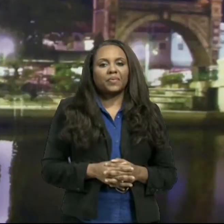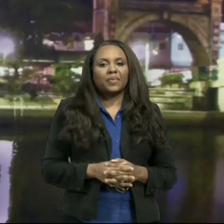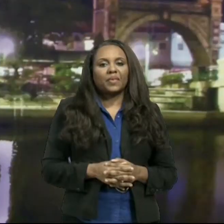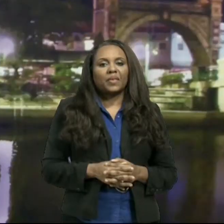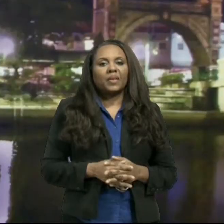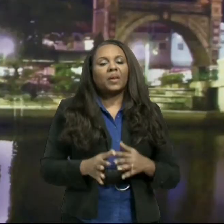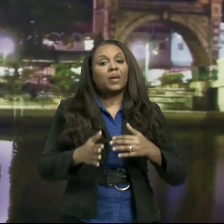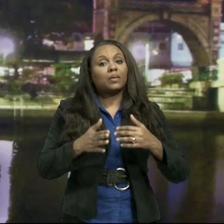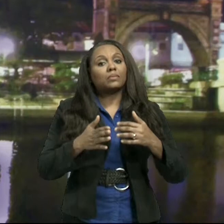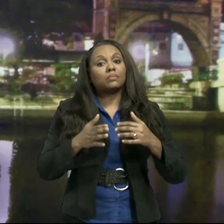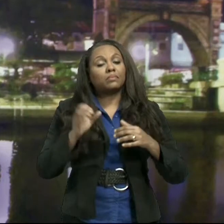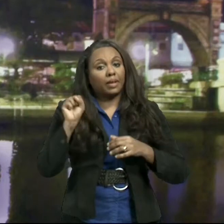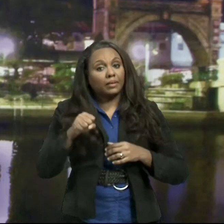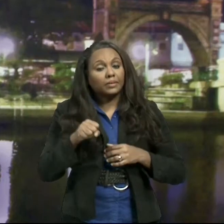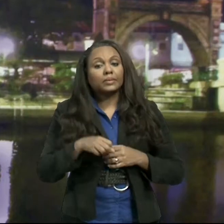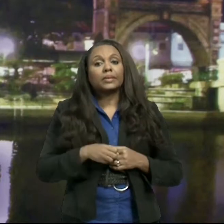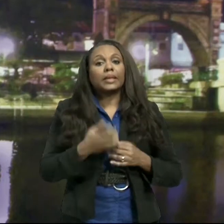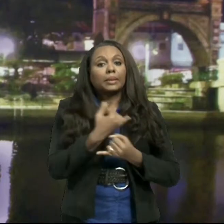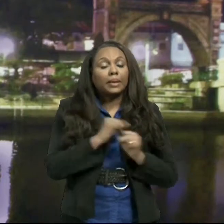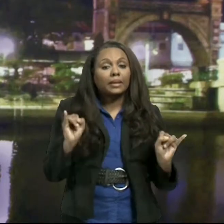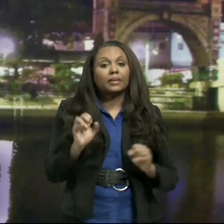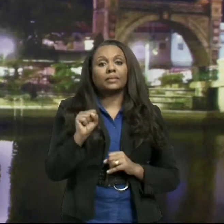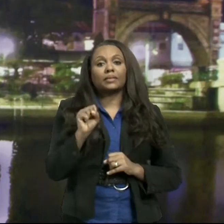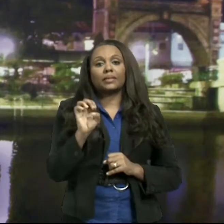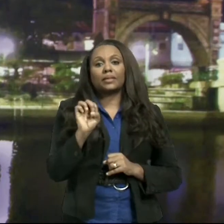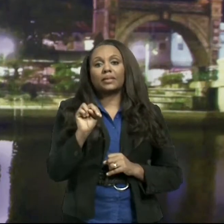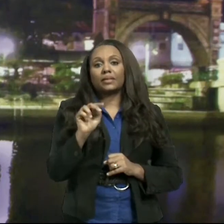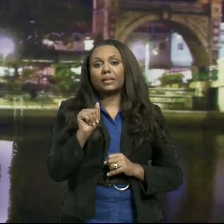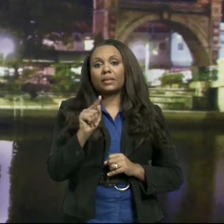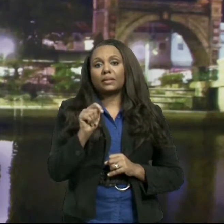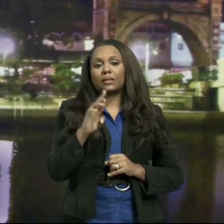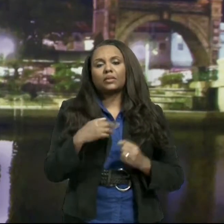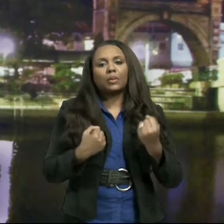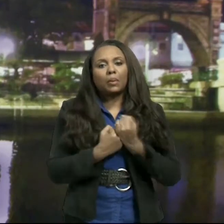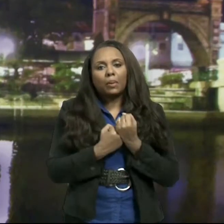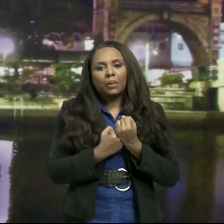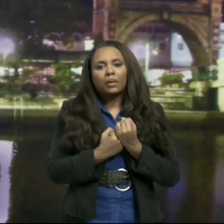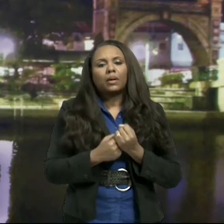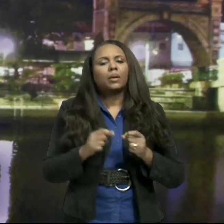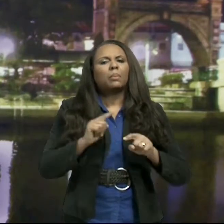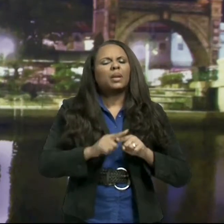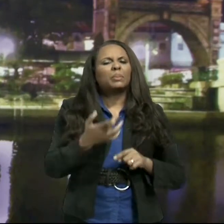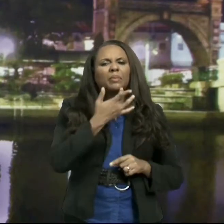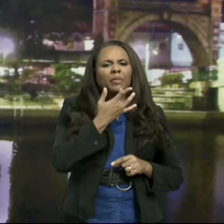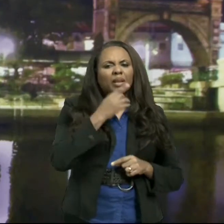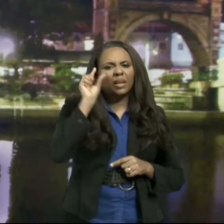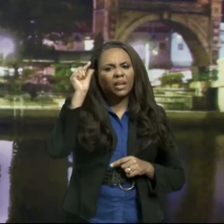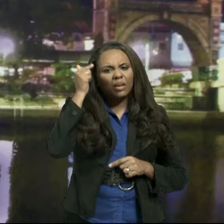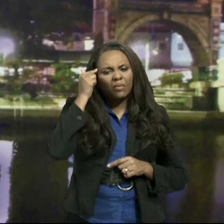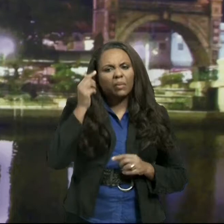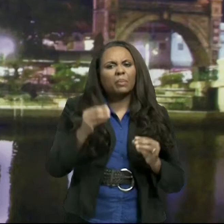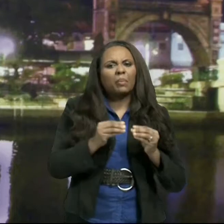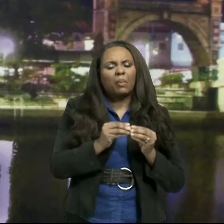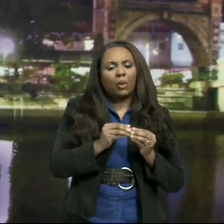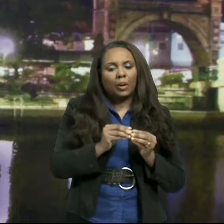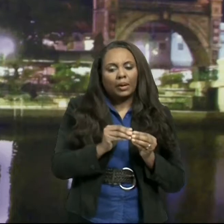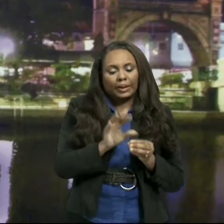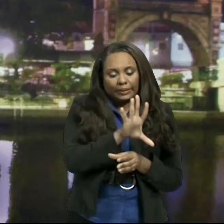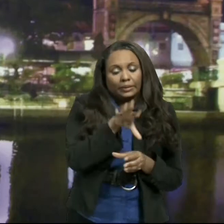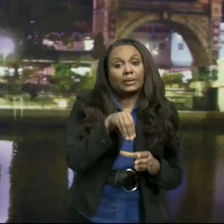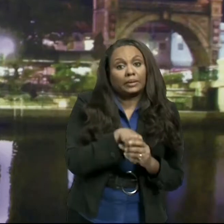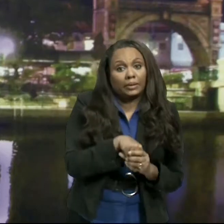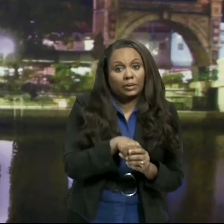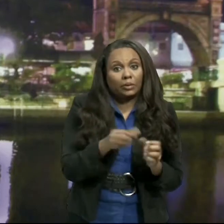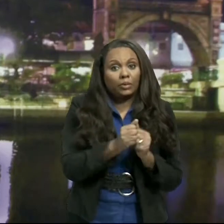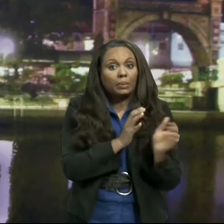Although she supports the bill, Independent Senator Tony Moore says she would have preferred government to have been more inclusive in its planning.